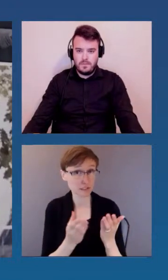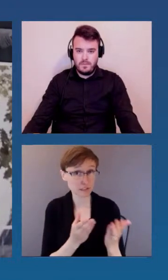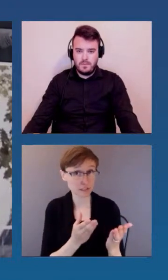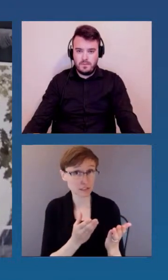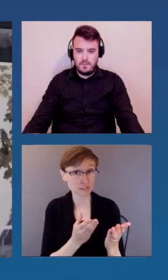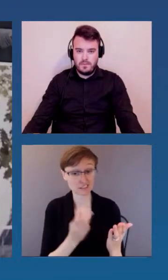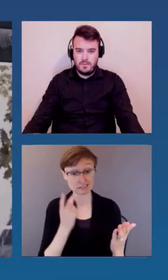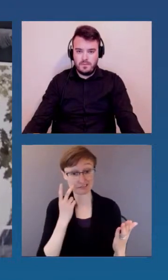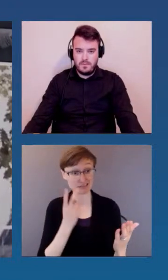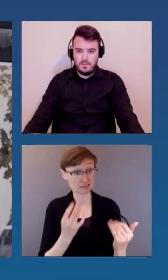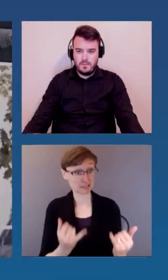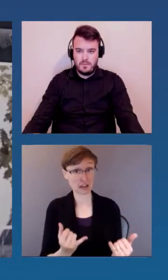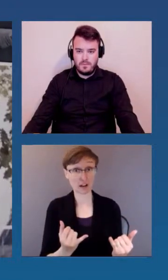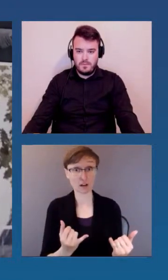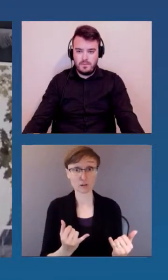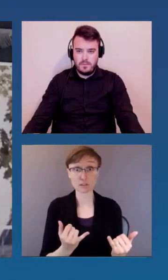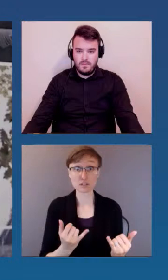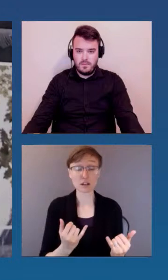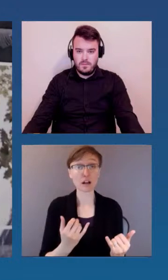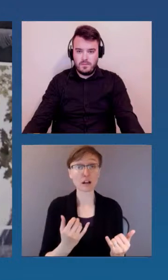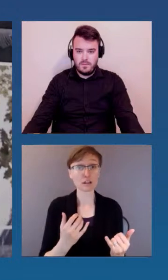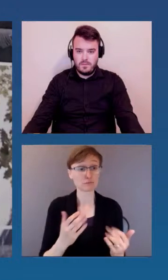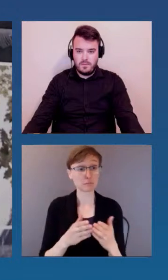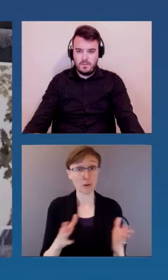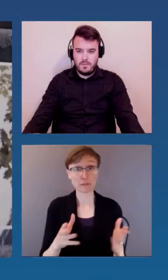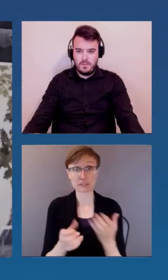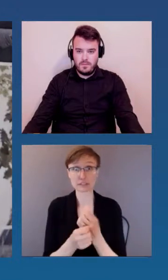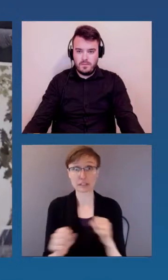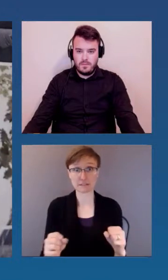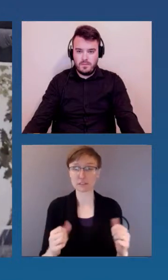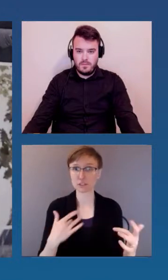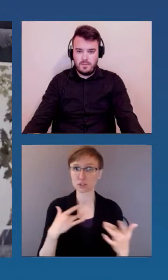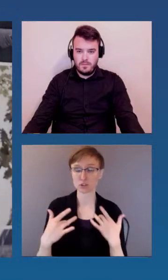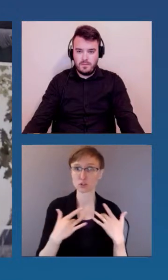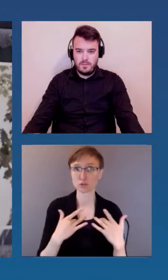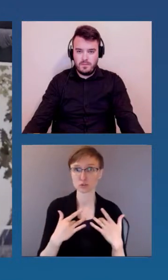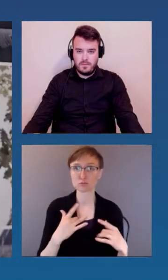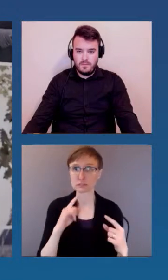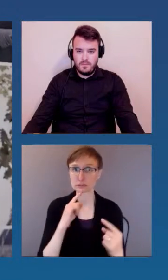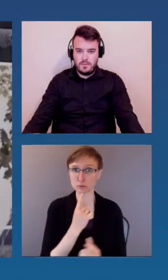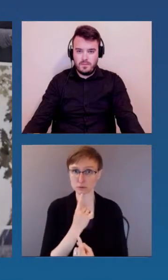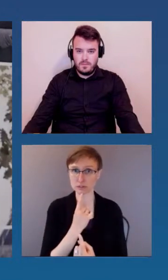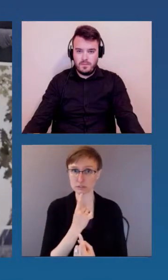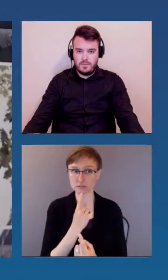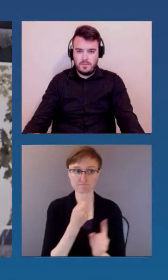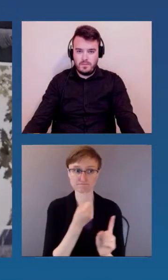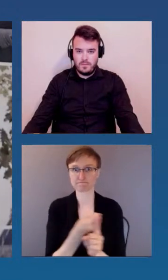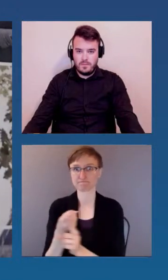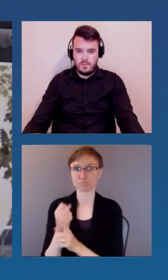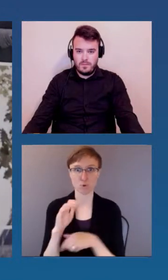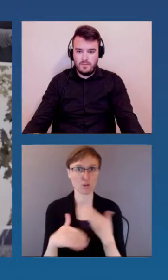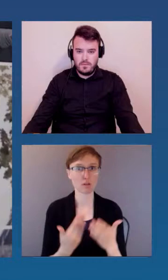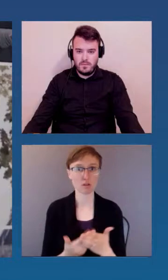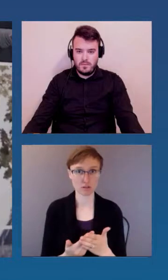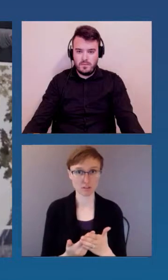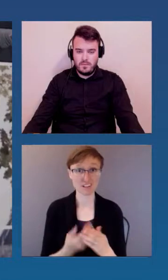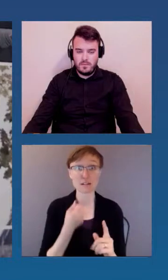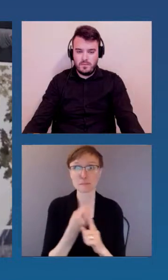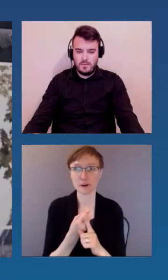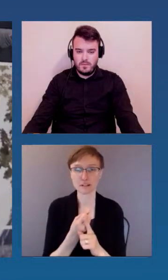city and have been working with community associations, colleges, and universities to welcome our students back.